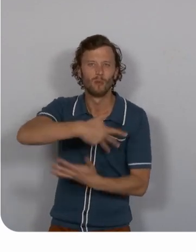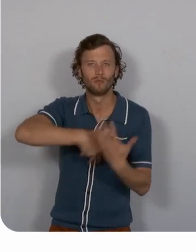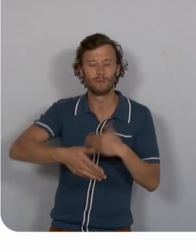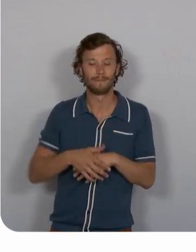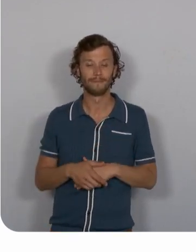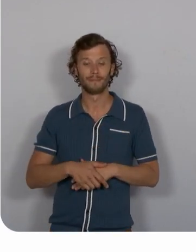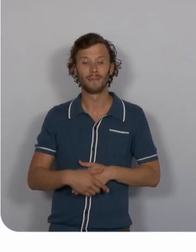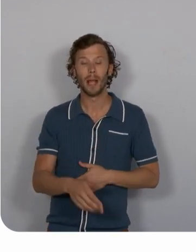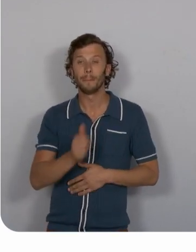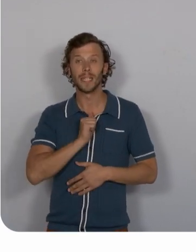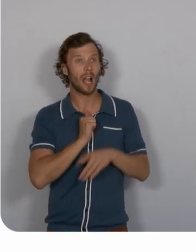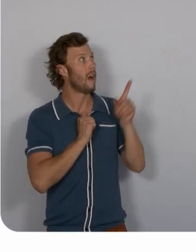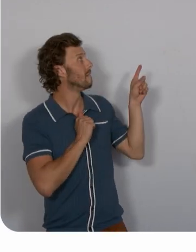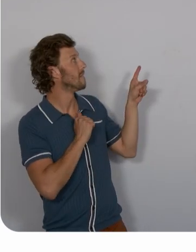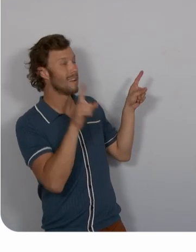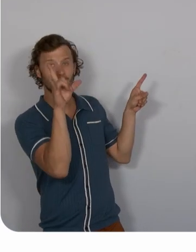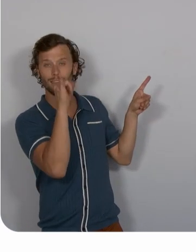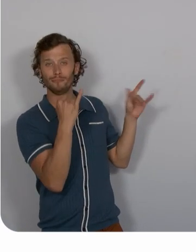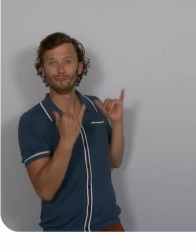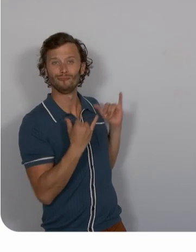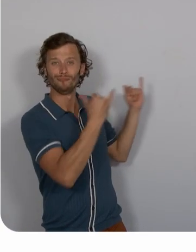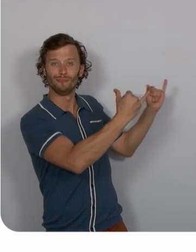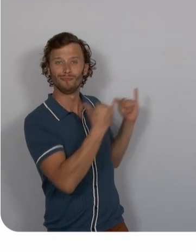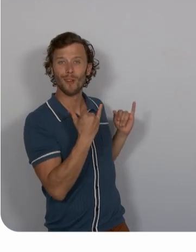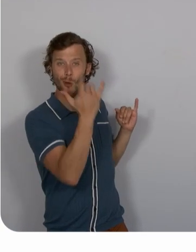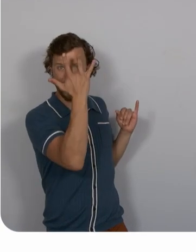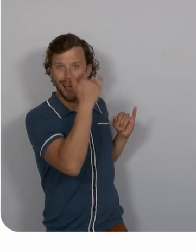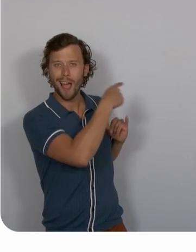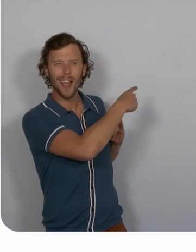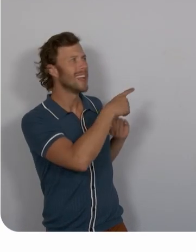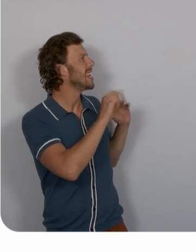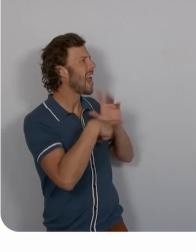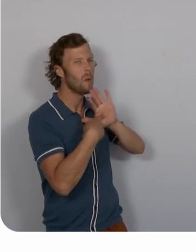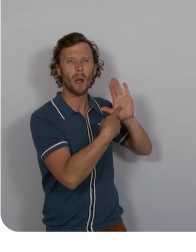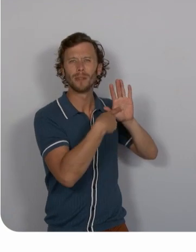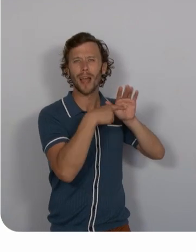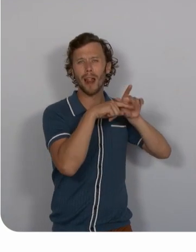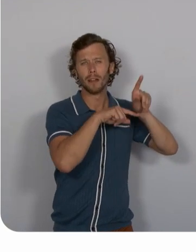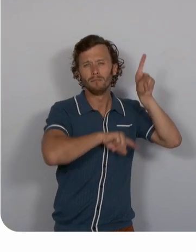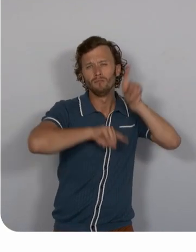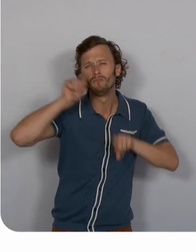our avatars can represent a much wider range of people.